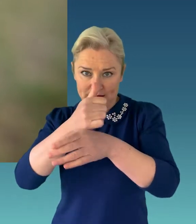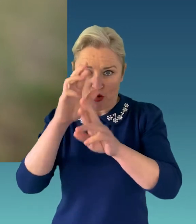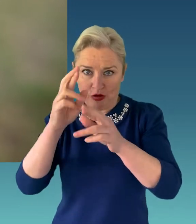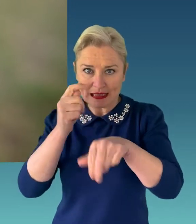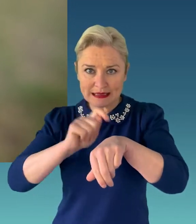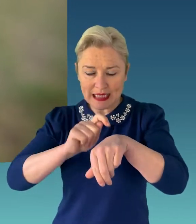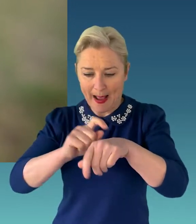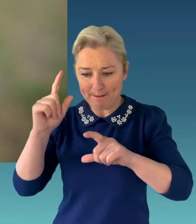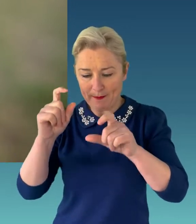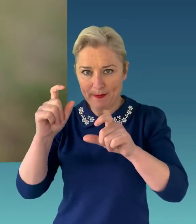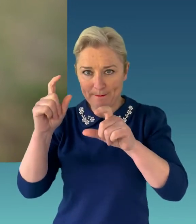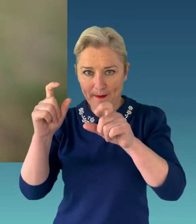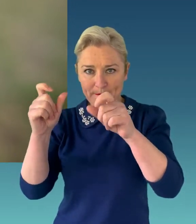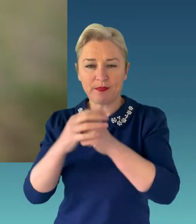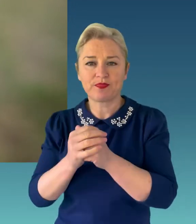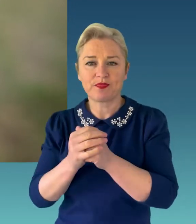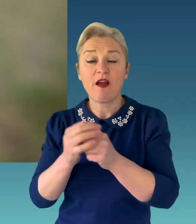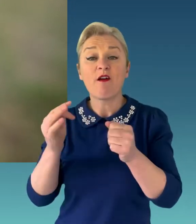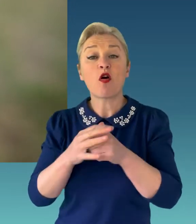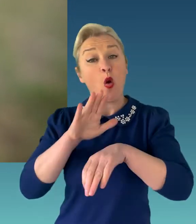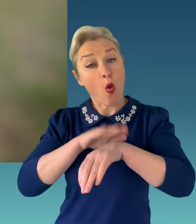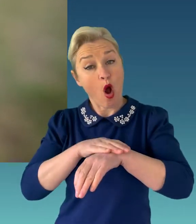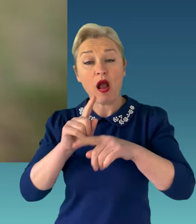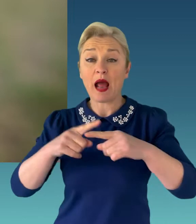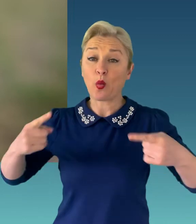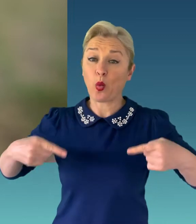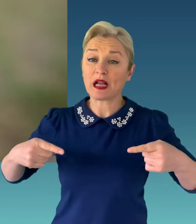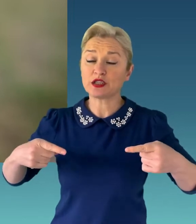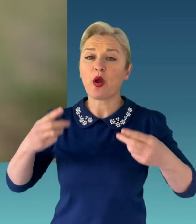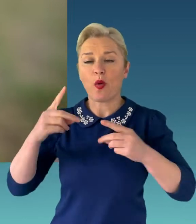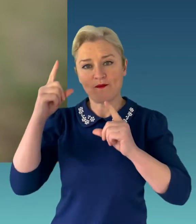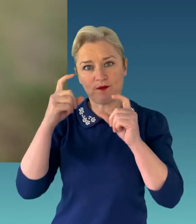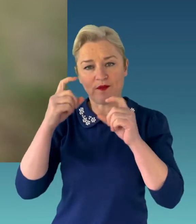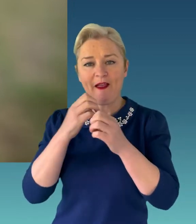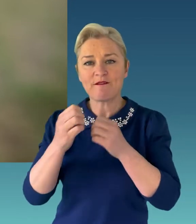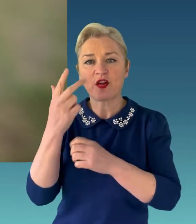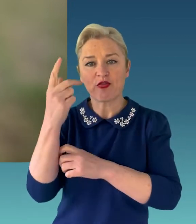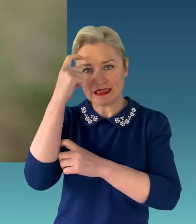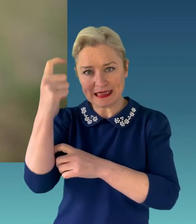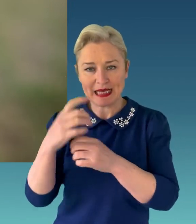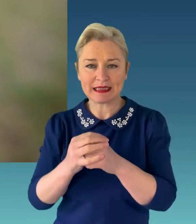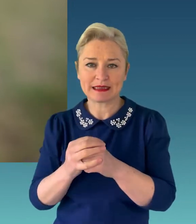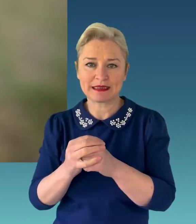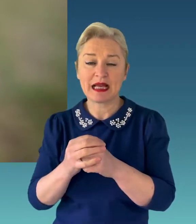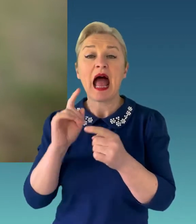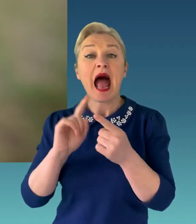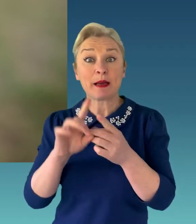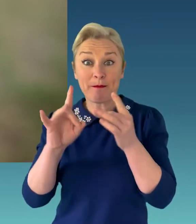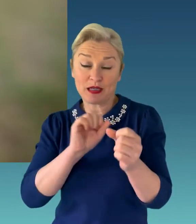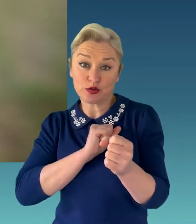walkers and wheelchair users like me, it's every 3 seconds. Then, make sure you're taking pictures as part of the Crowd4Access